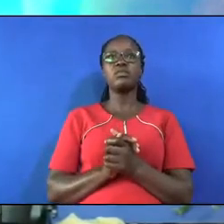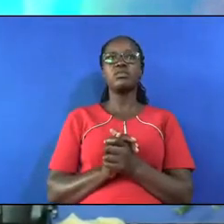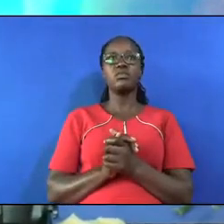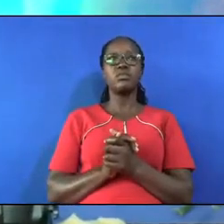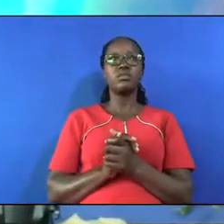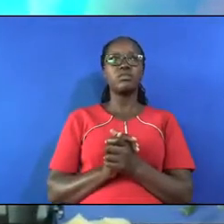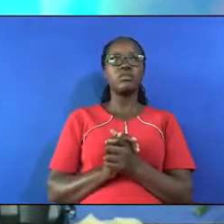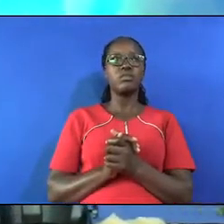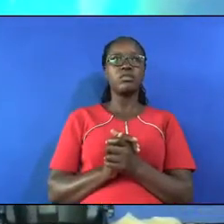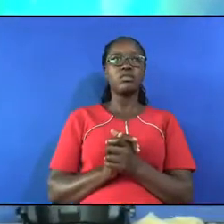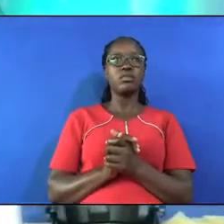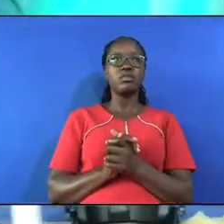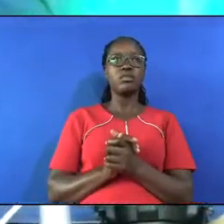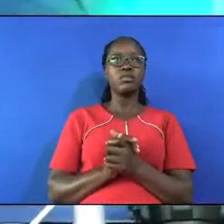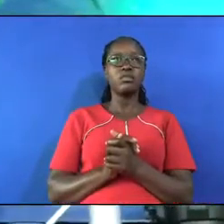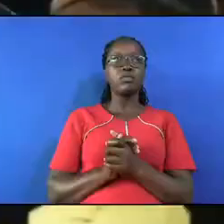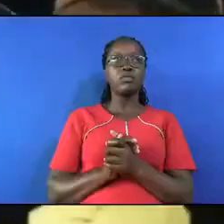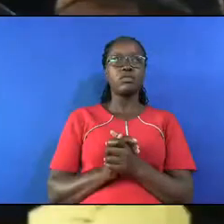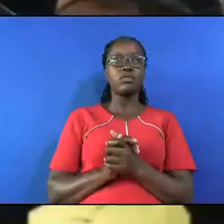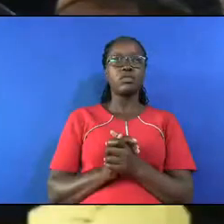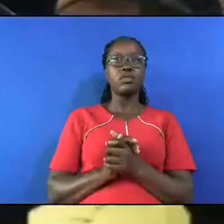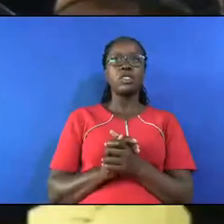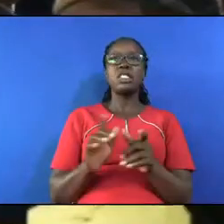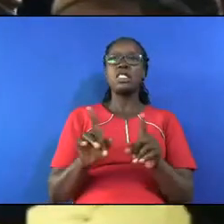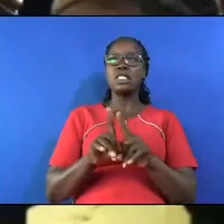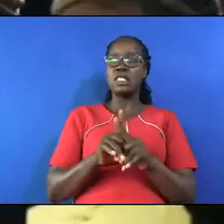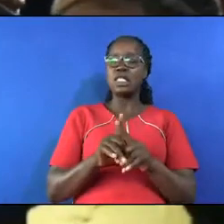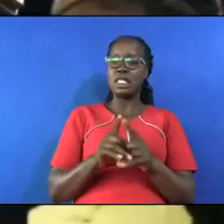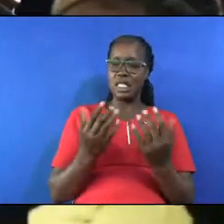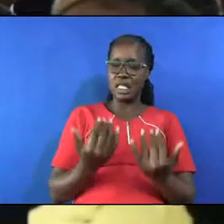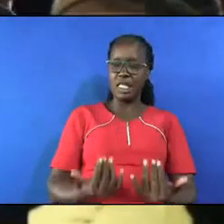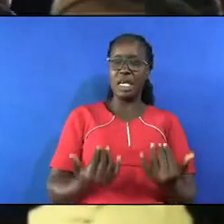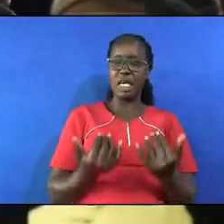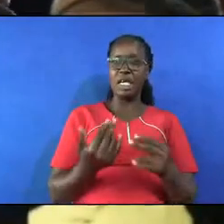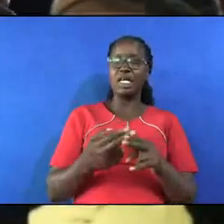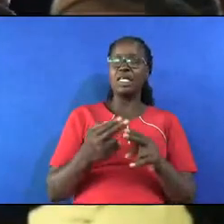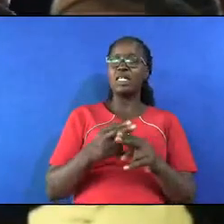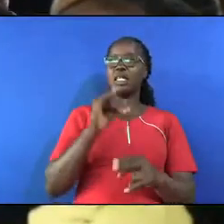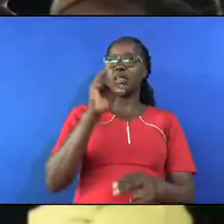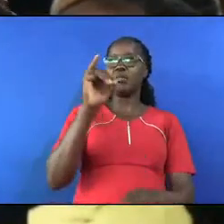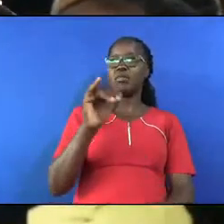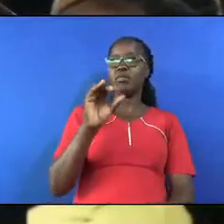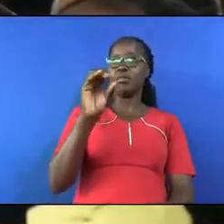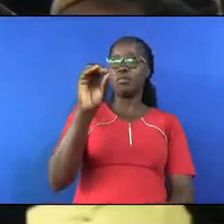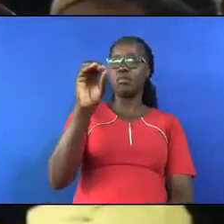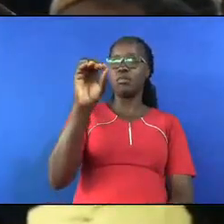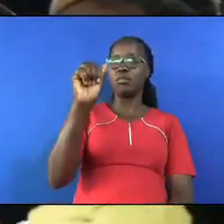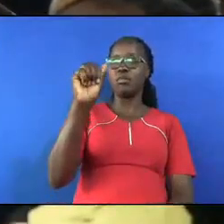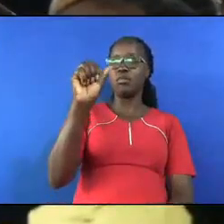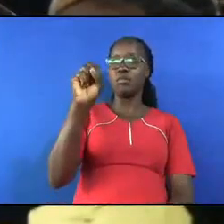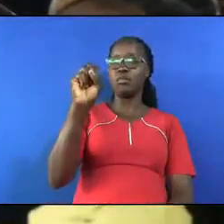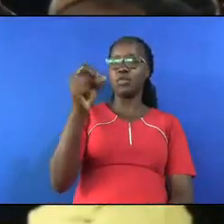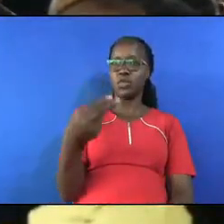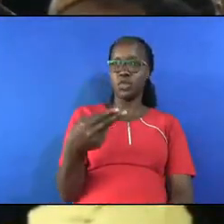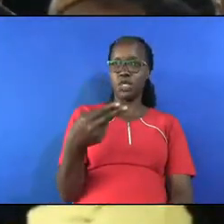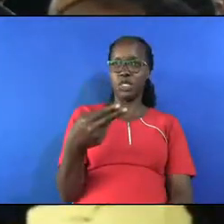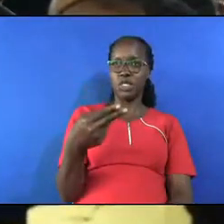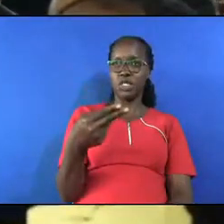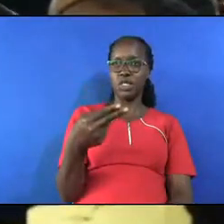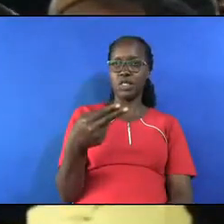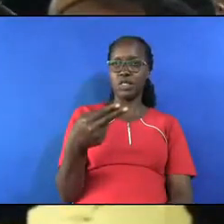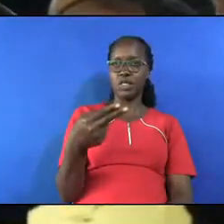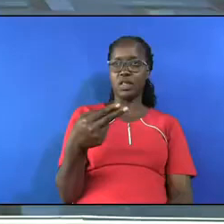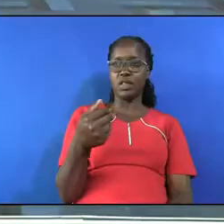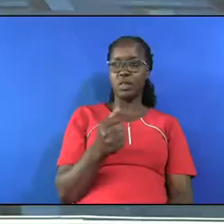king while he was still very young. And his name is King Joash. King Joash. Yeah,